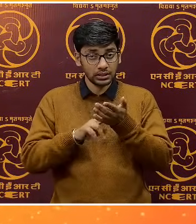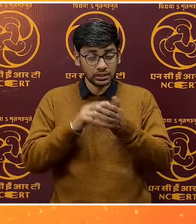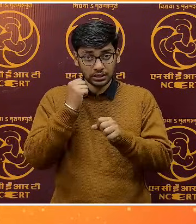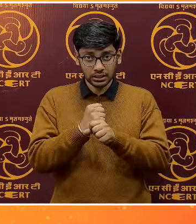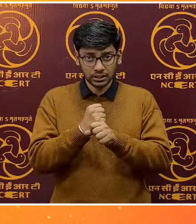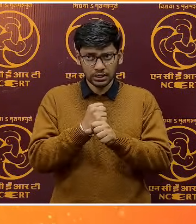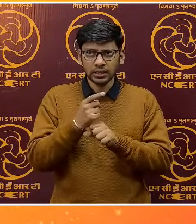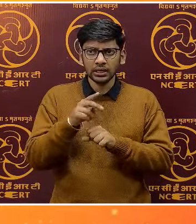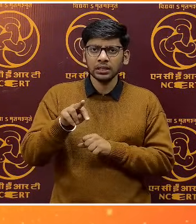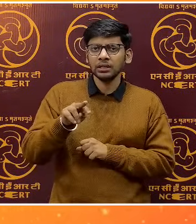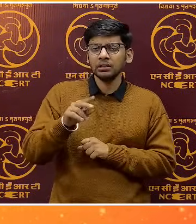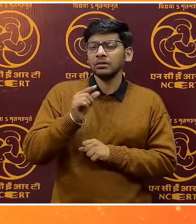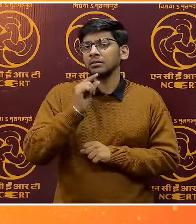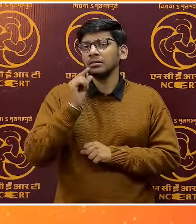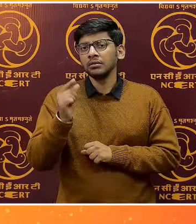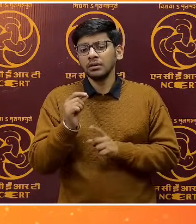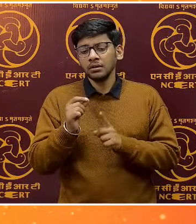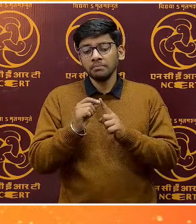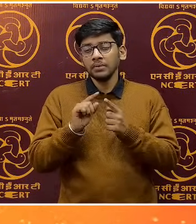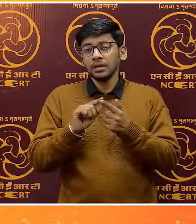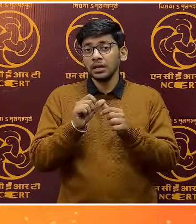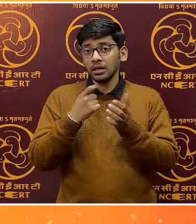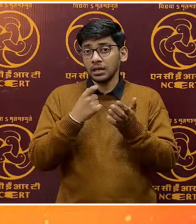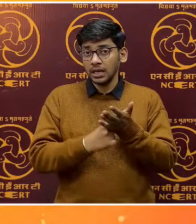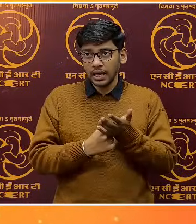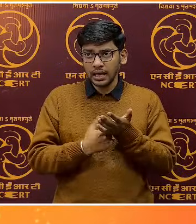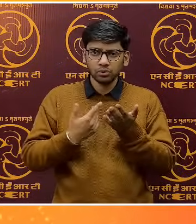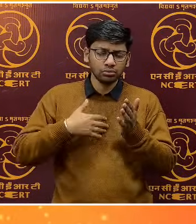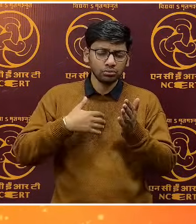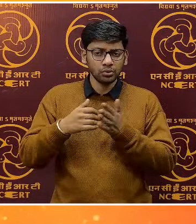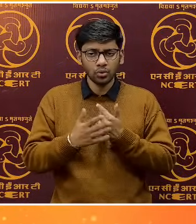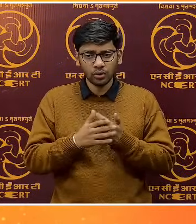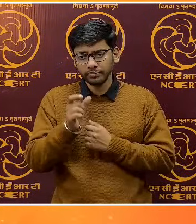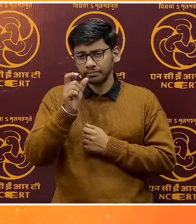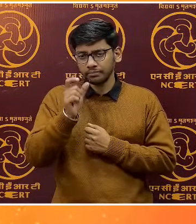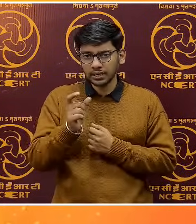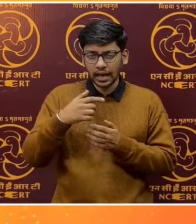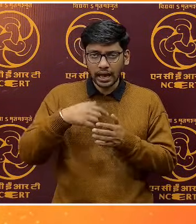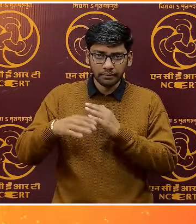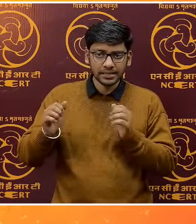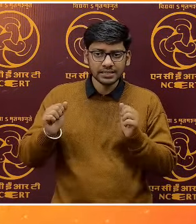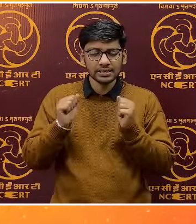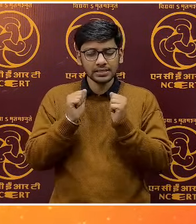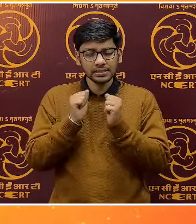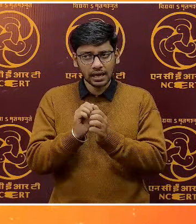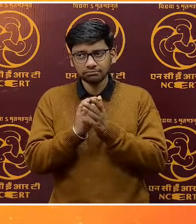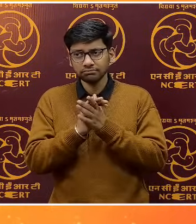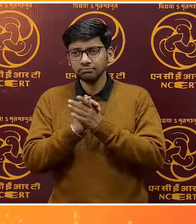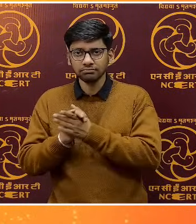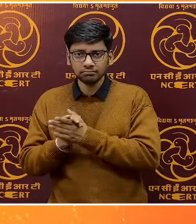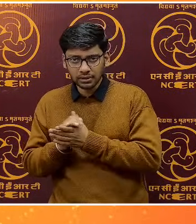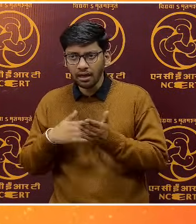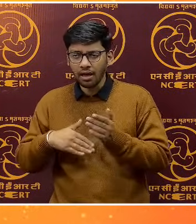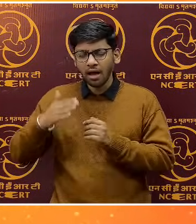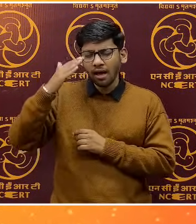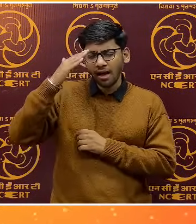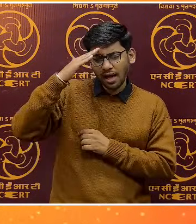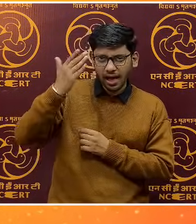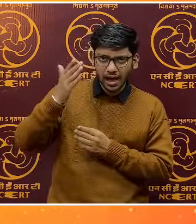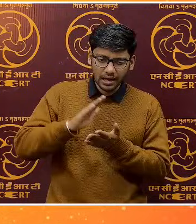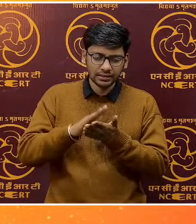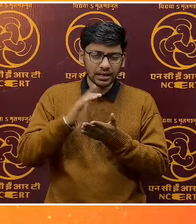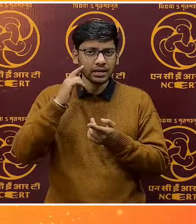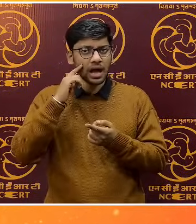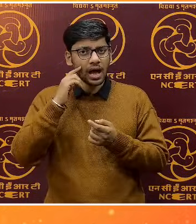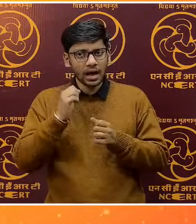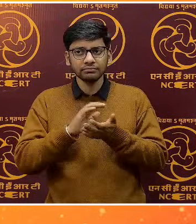your peers, someone who's in your age group, right? So there you can use hi, you can use what's up, you can